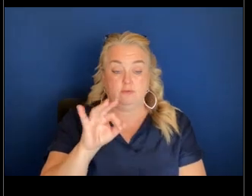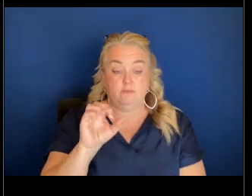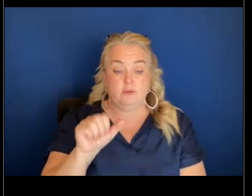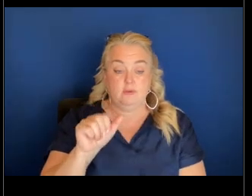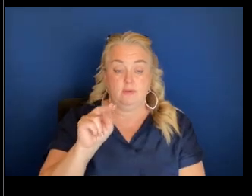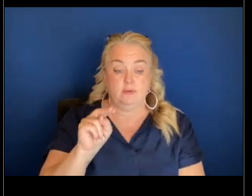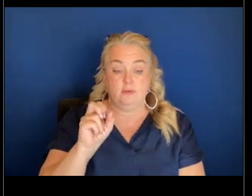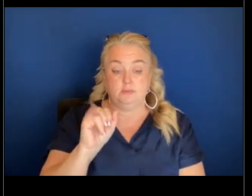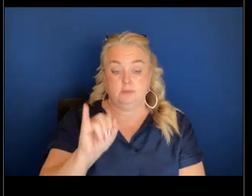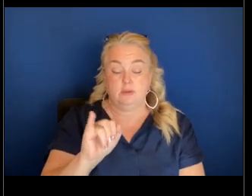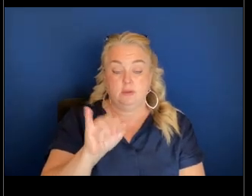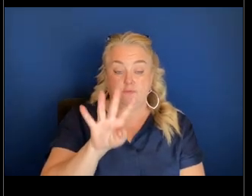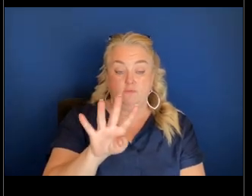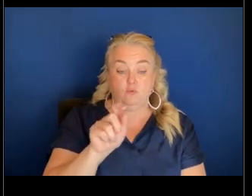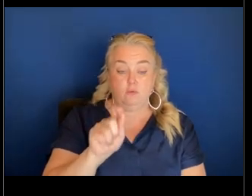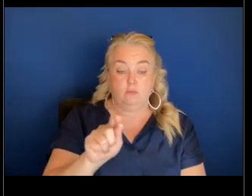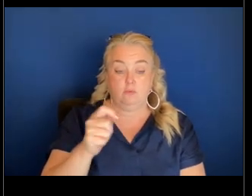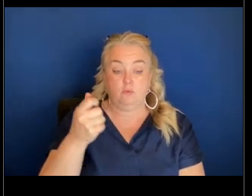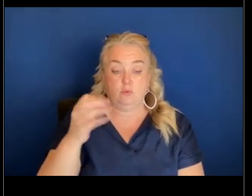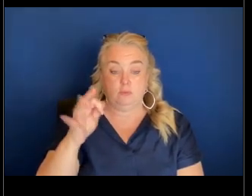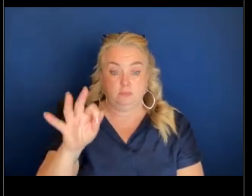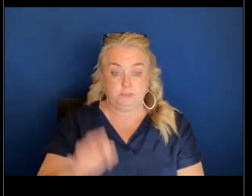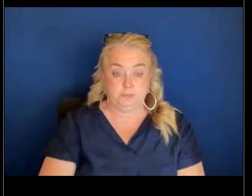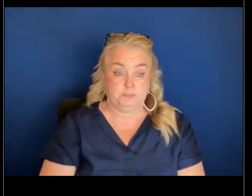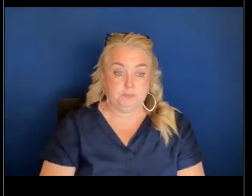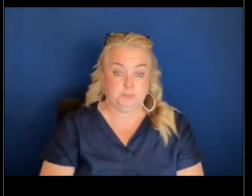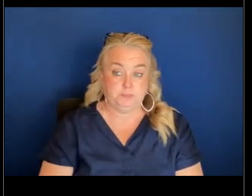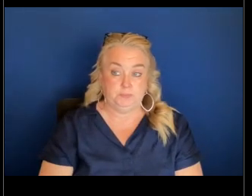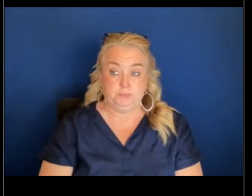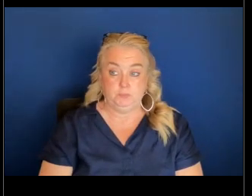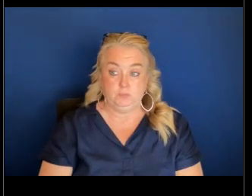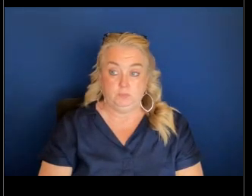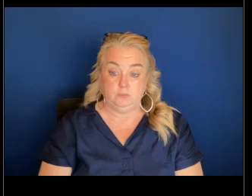of ANSI 4.19.